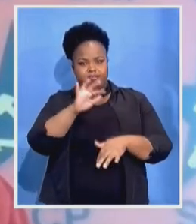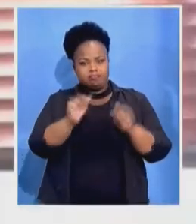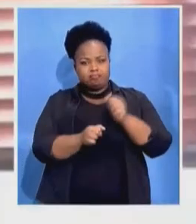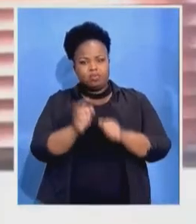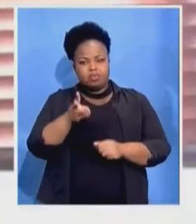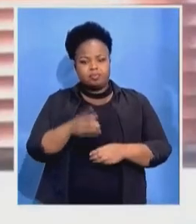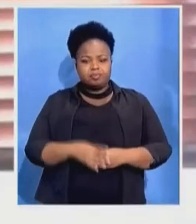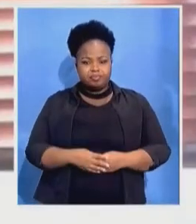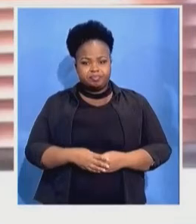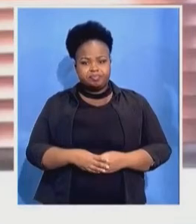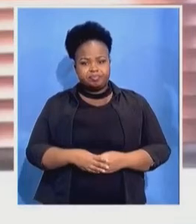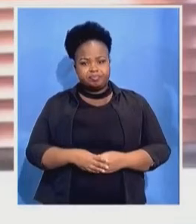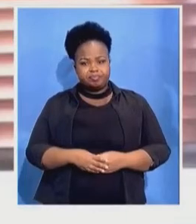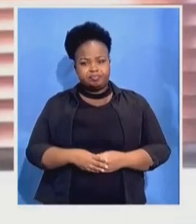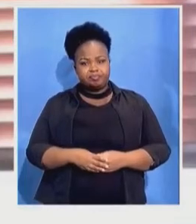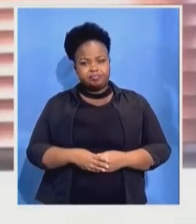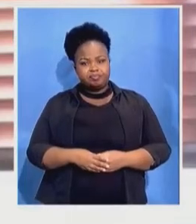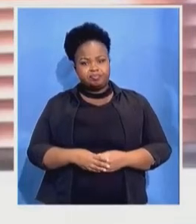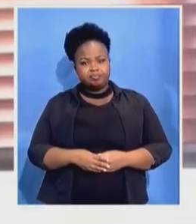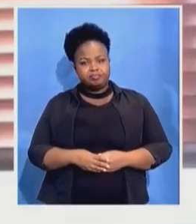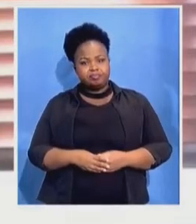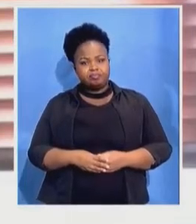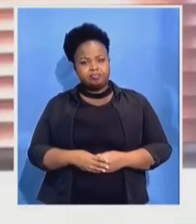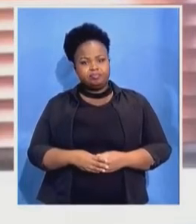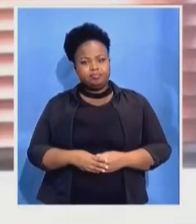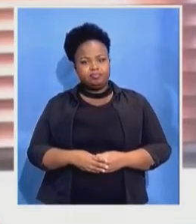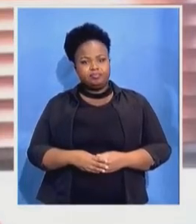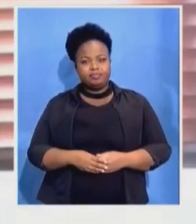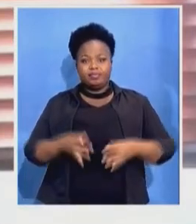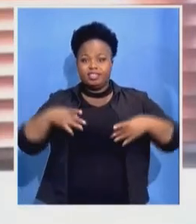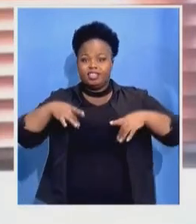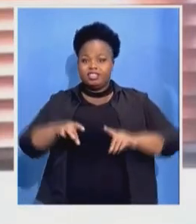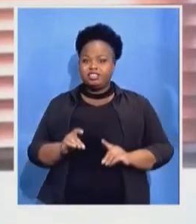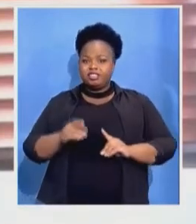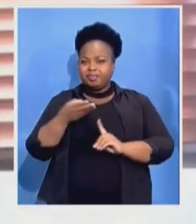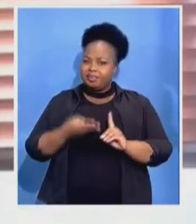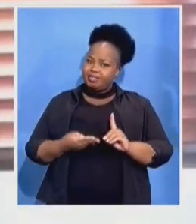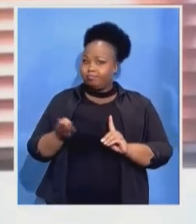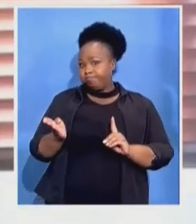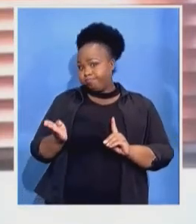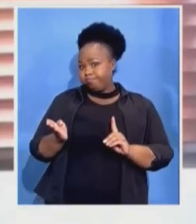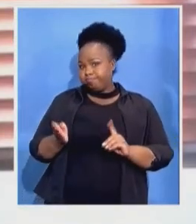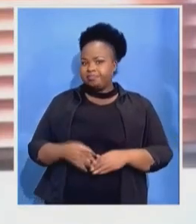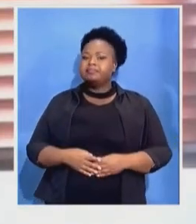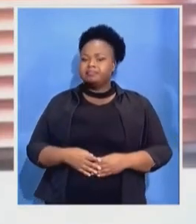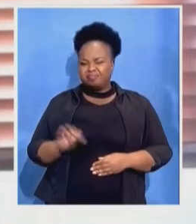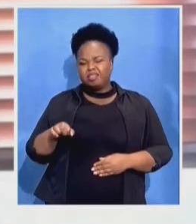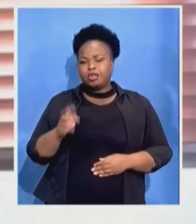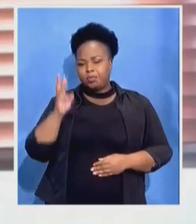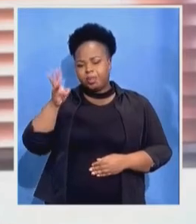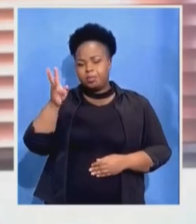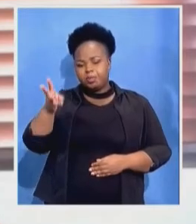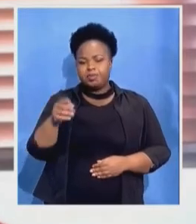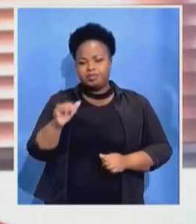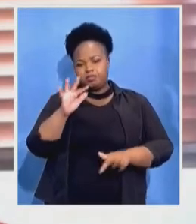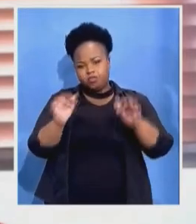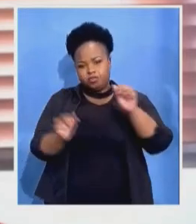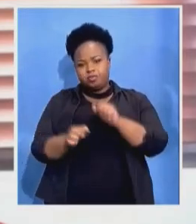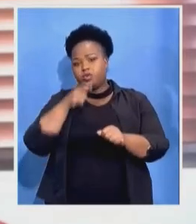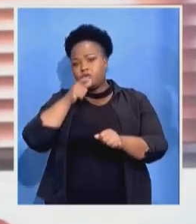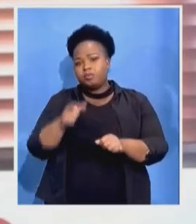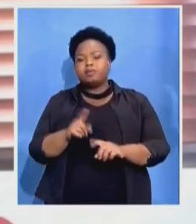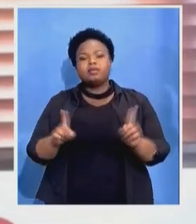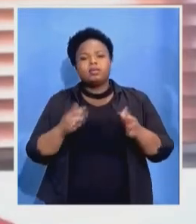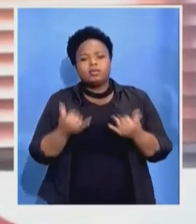The chairperson is here, he can always do that. But what we need to do now, without a waste of time, is just to go to the